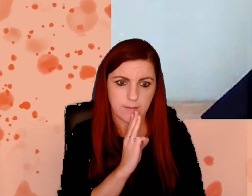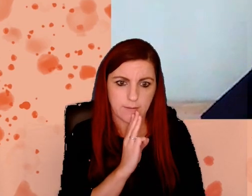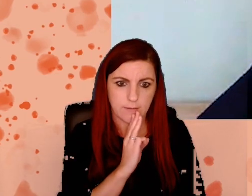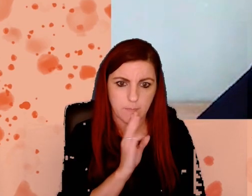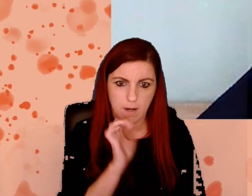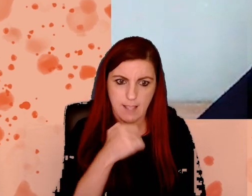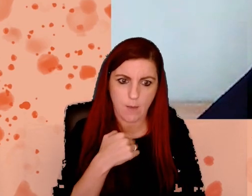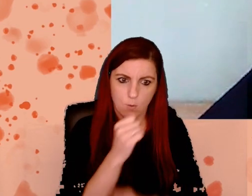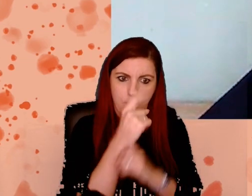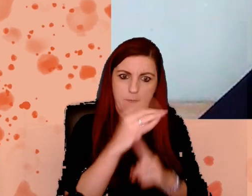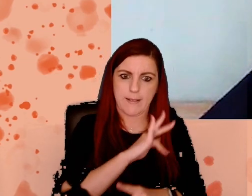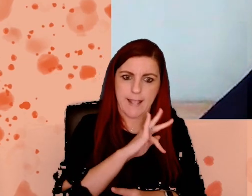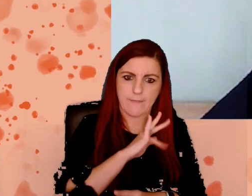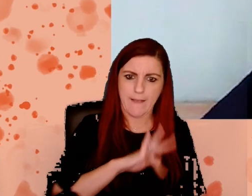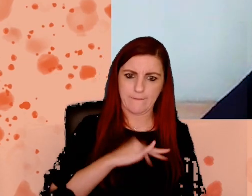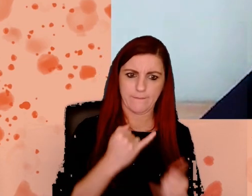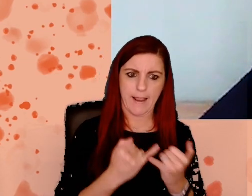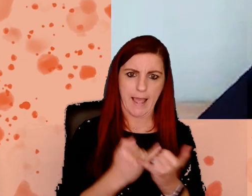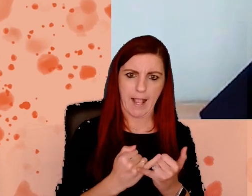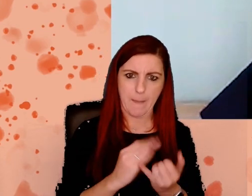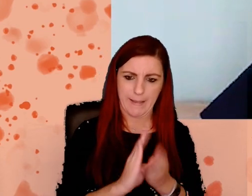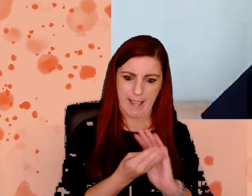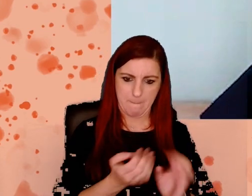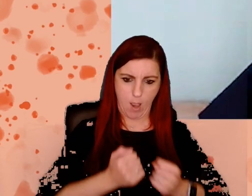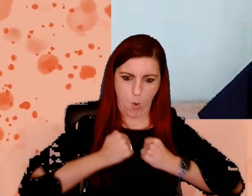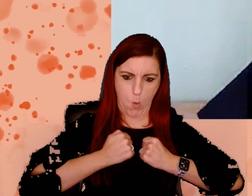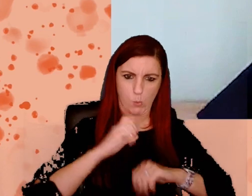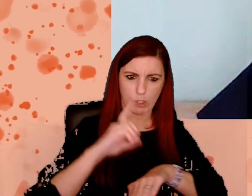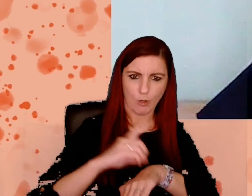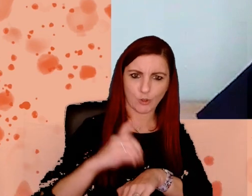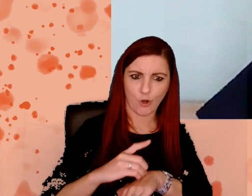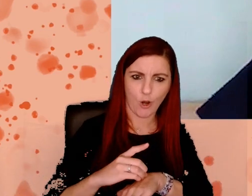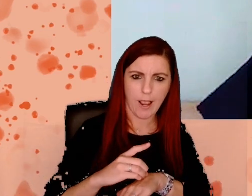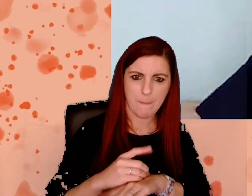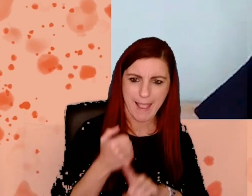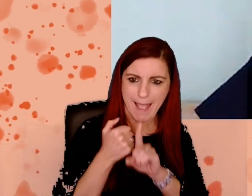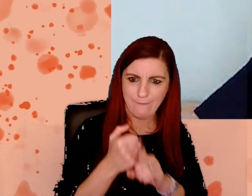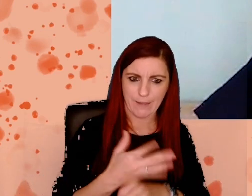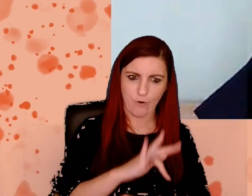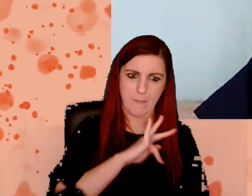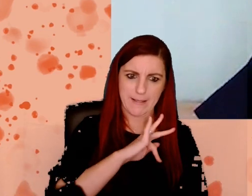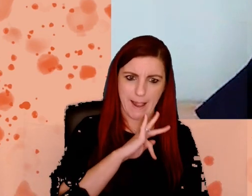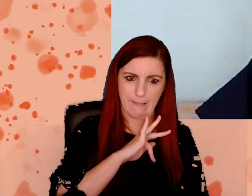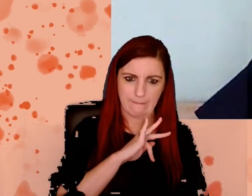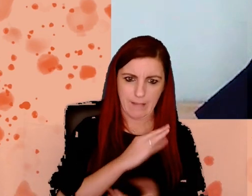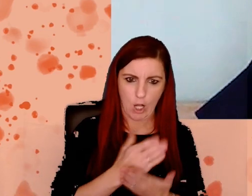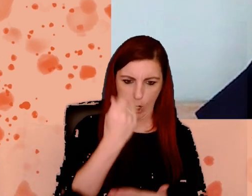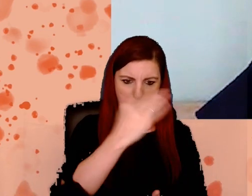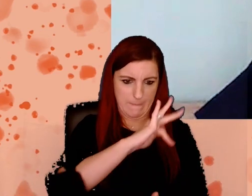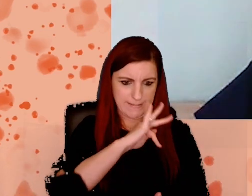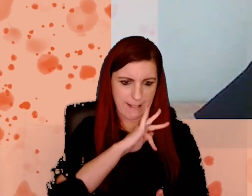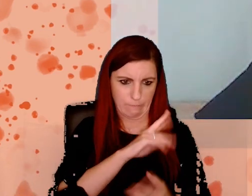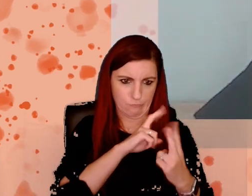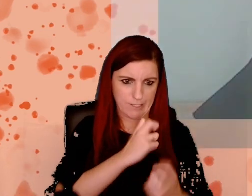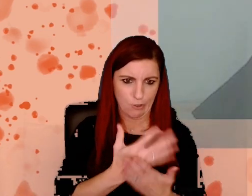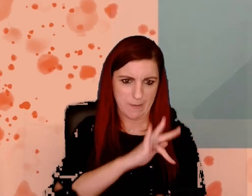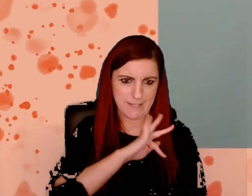aware of it. I really feel as though I've had to become my own doctor and self-educate and